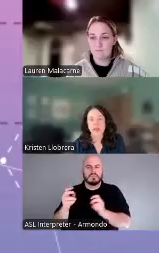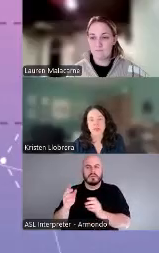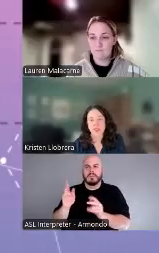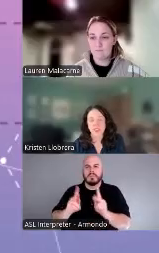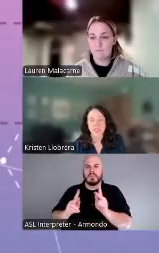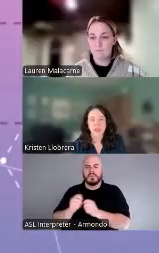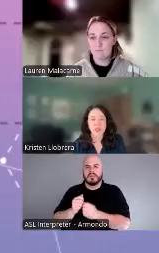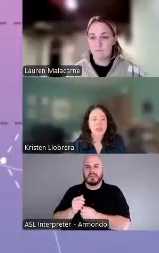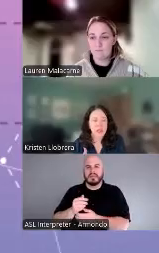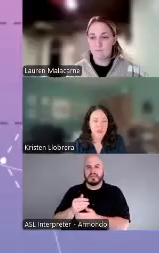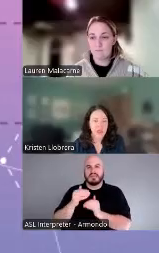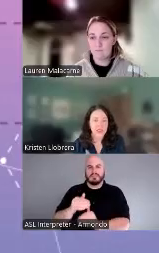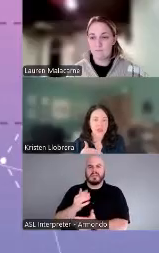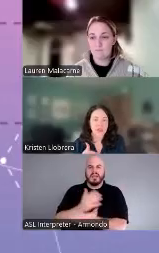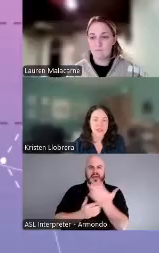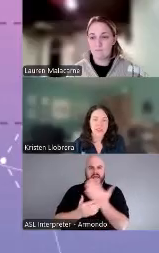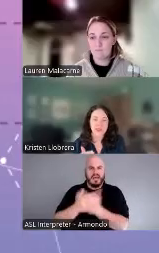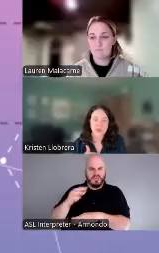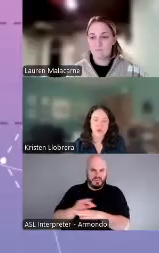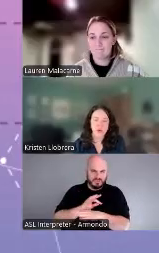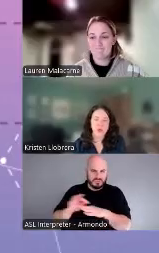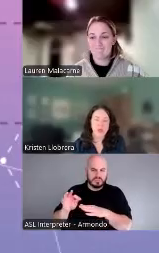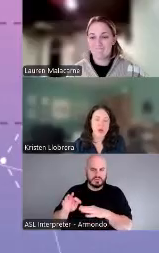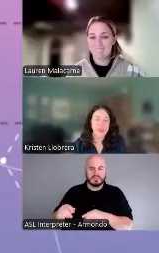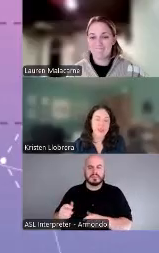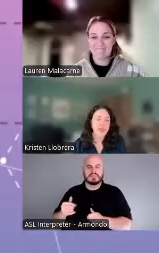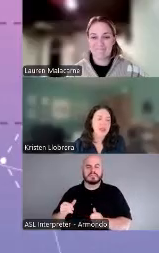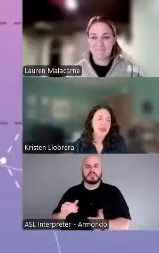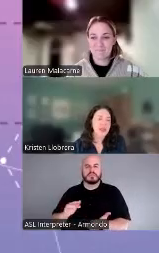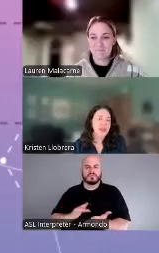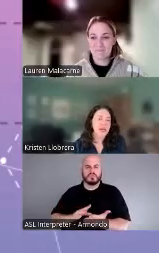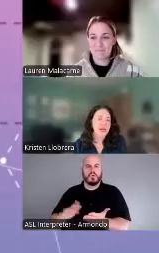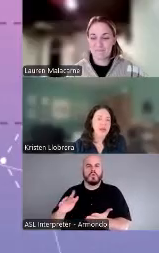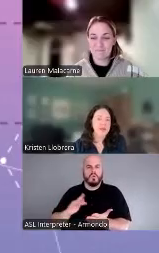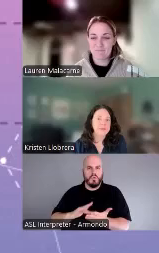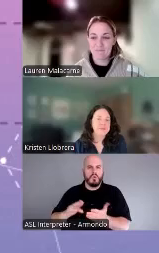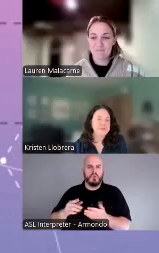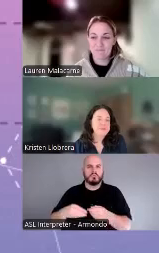limited hand function, making sure that you can still scroll through the content.